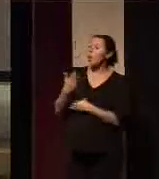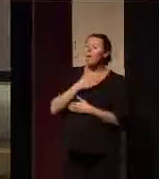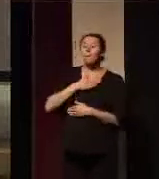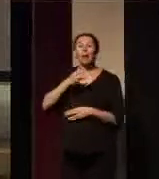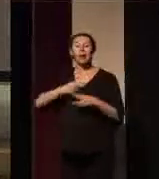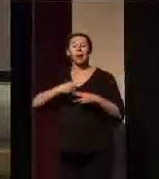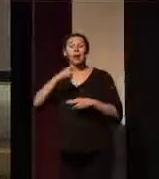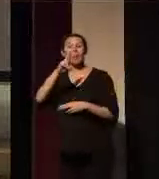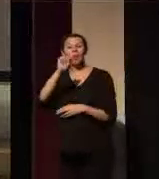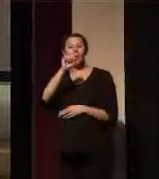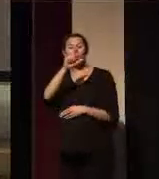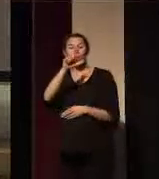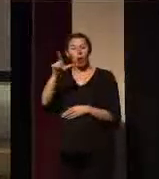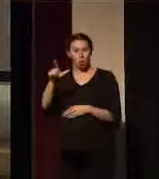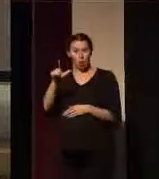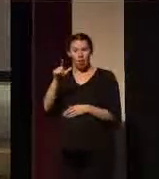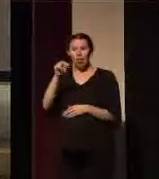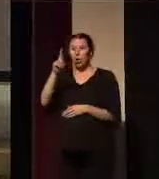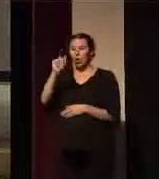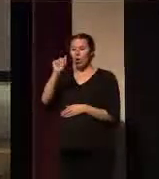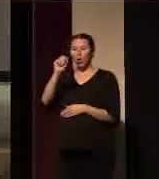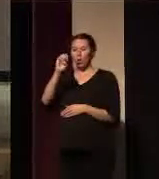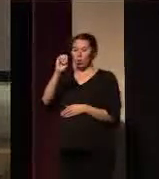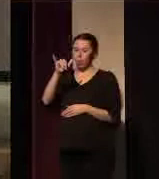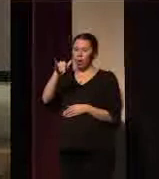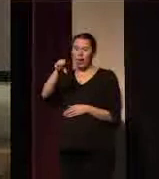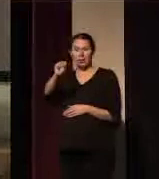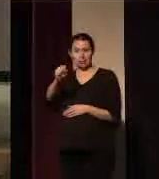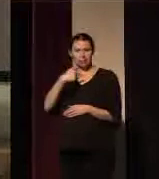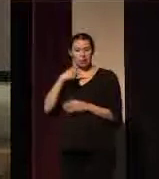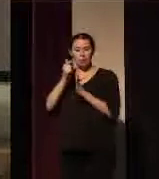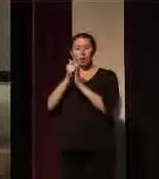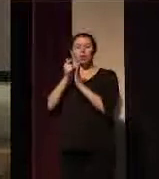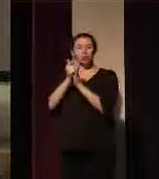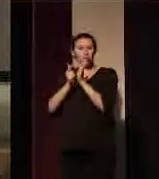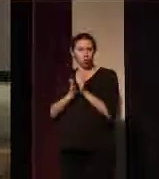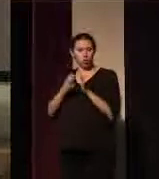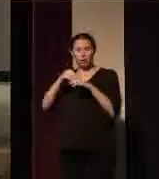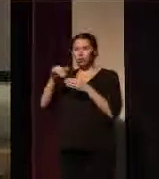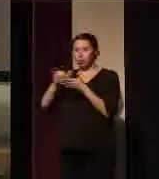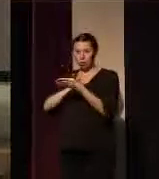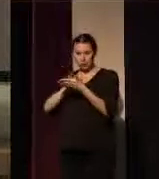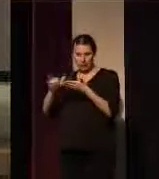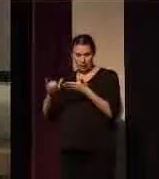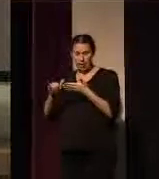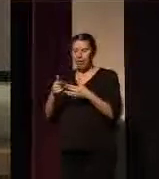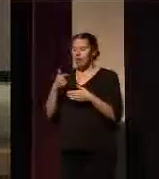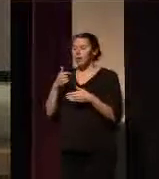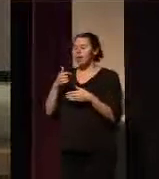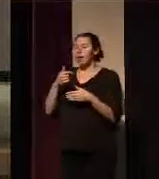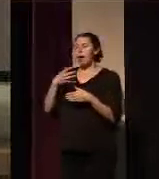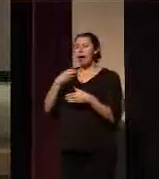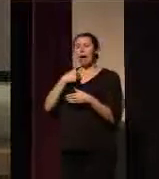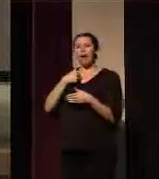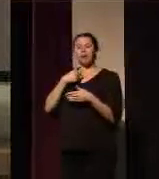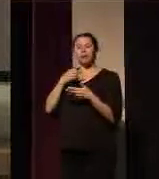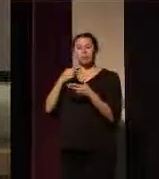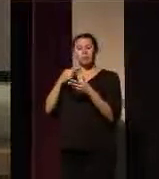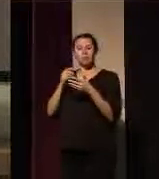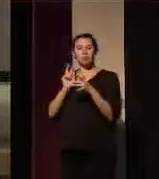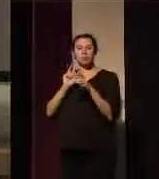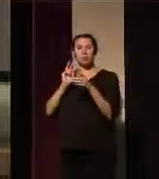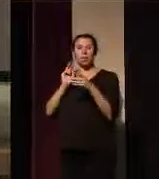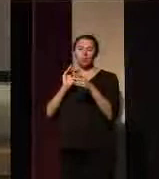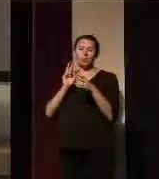I'm an attorney in New York City. I'm also a journalist, and I'm a contributor with NBCNews.com and